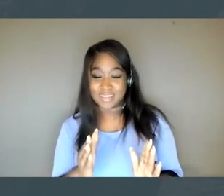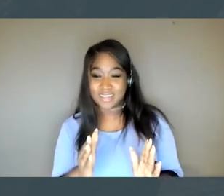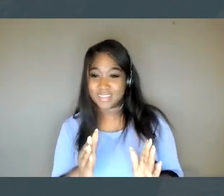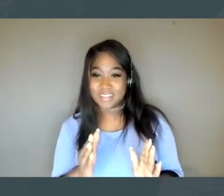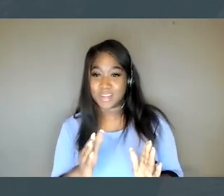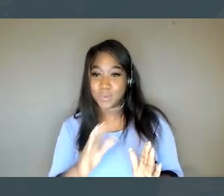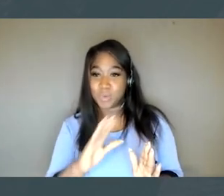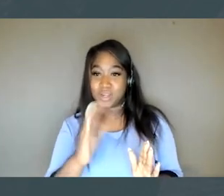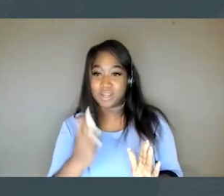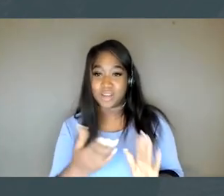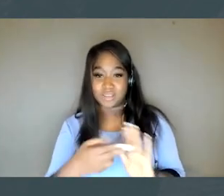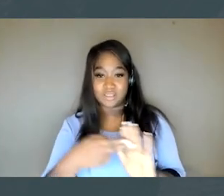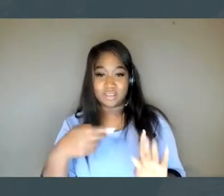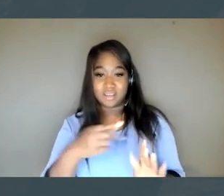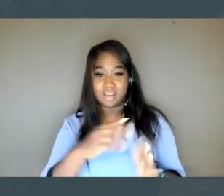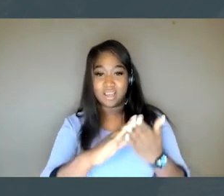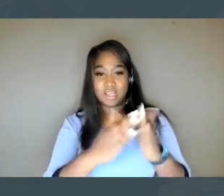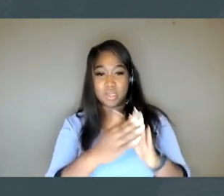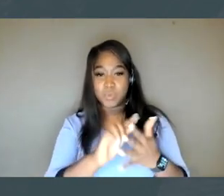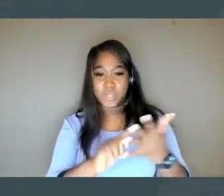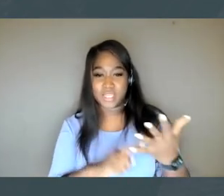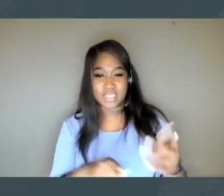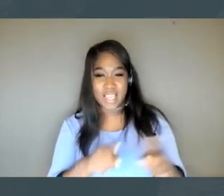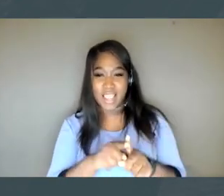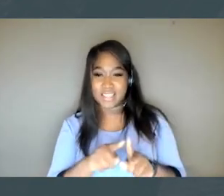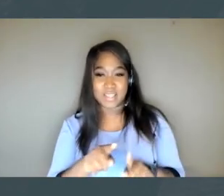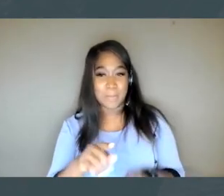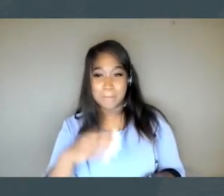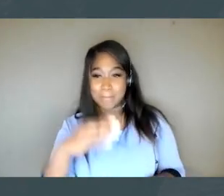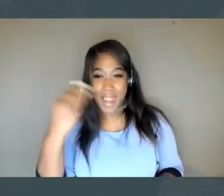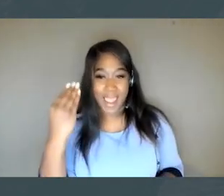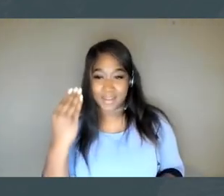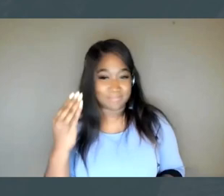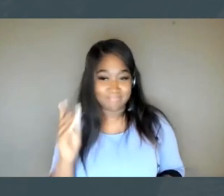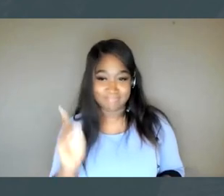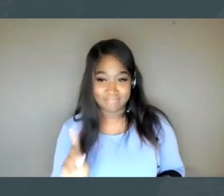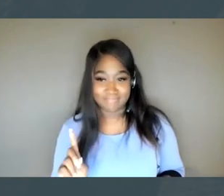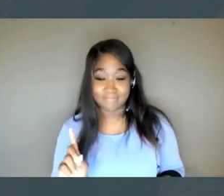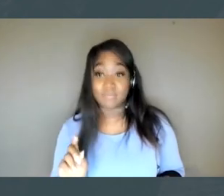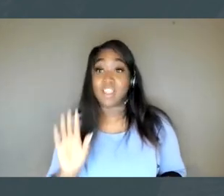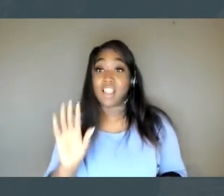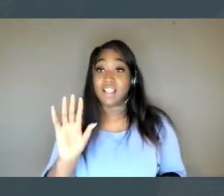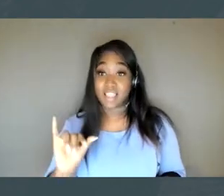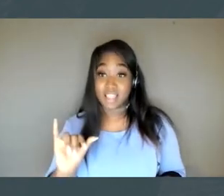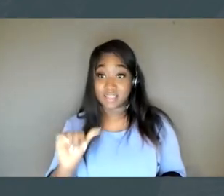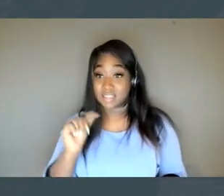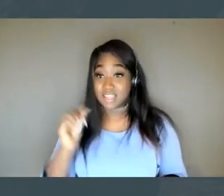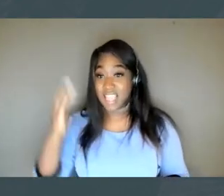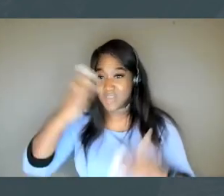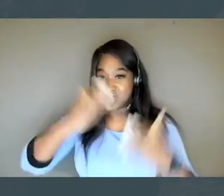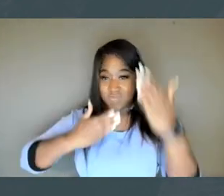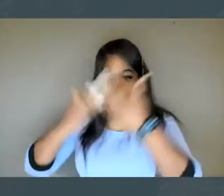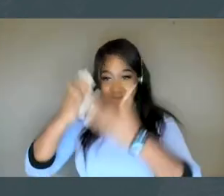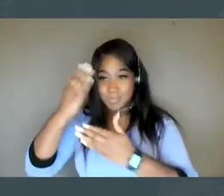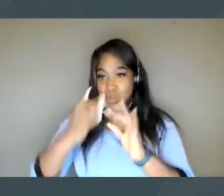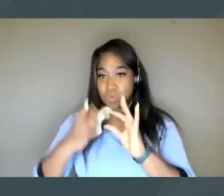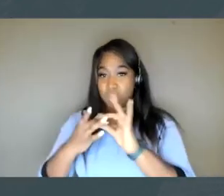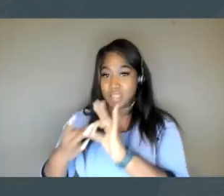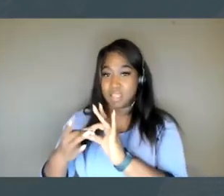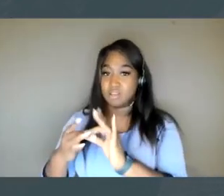communities as un Black. Now, Black is the invisibility of the indigenous Black people from